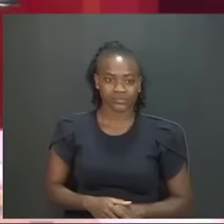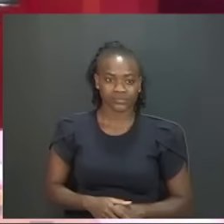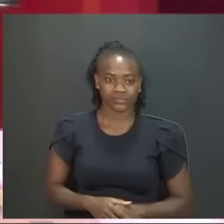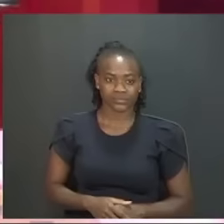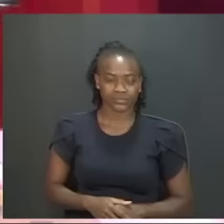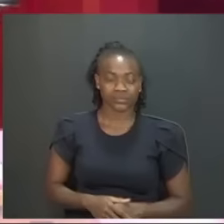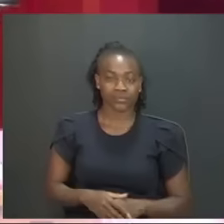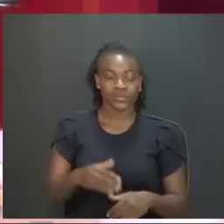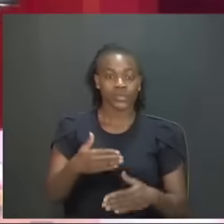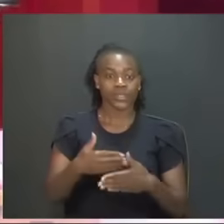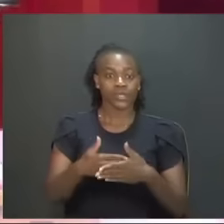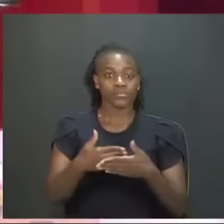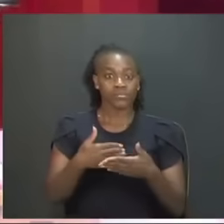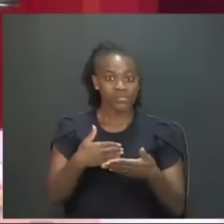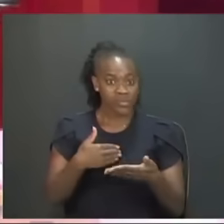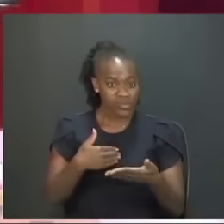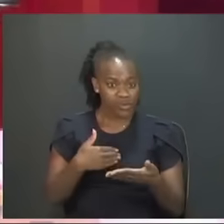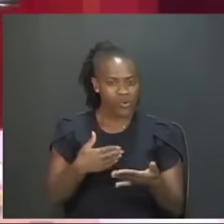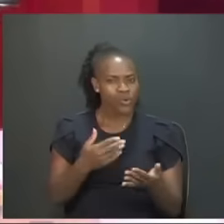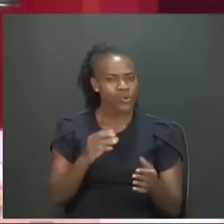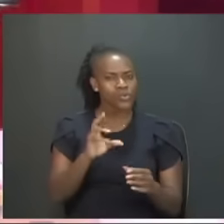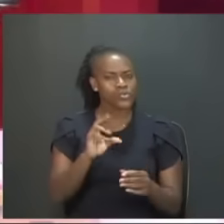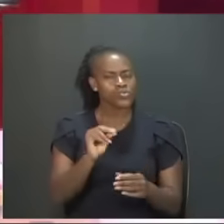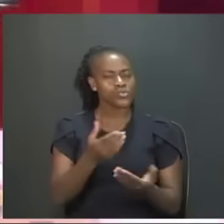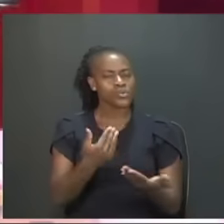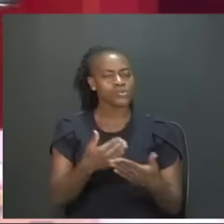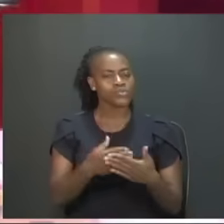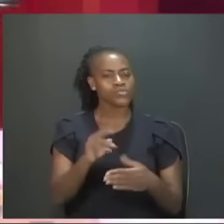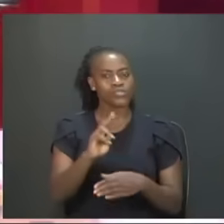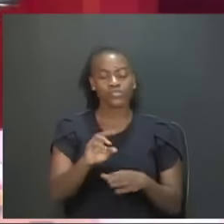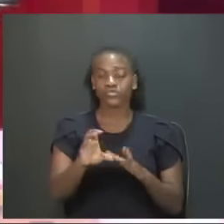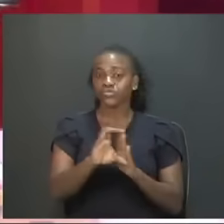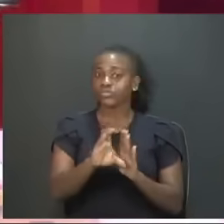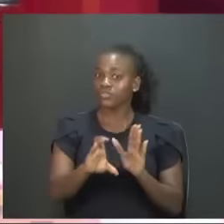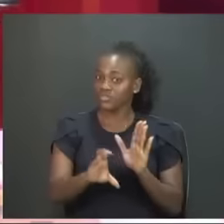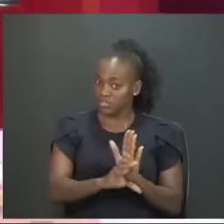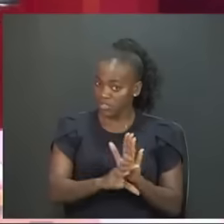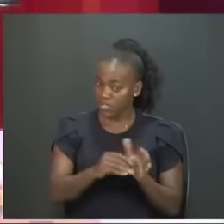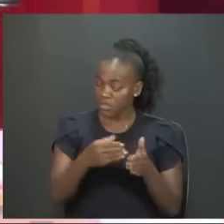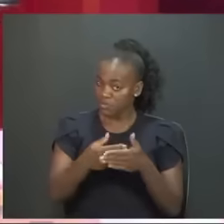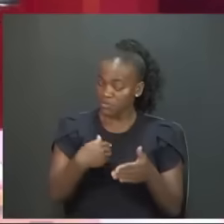before he went to the constitutional provision,